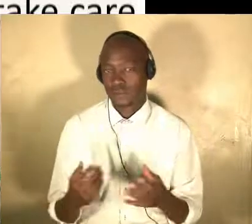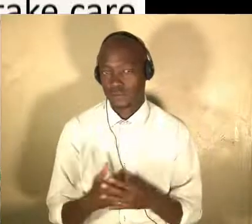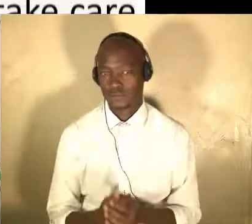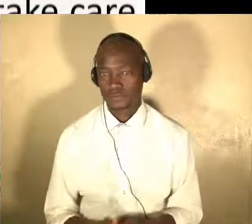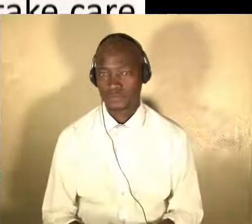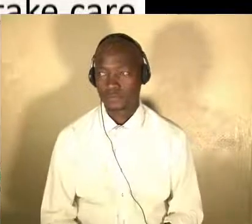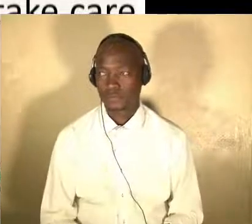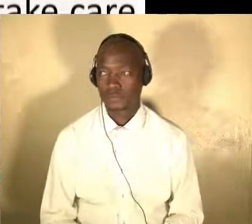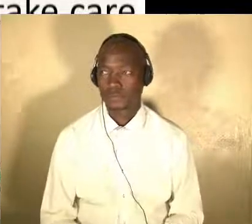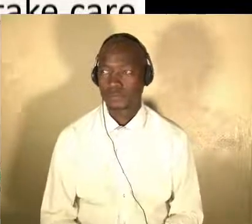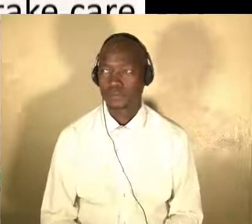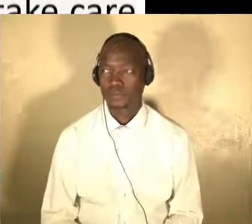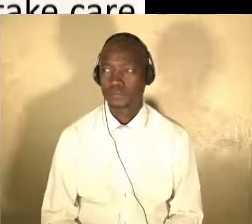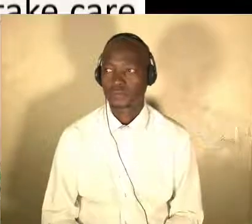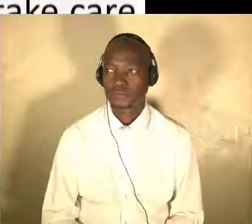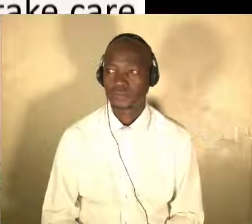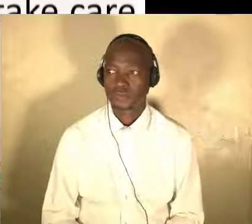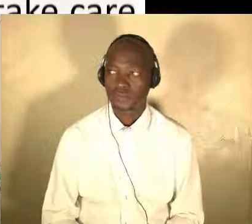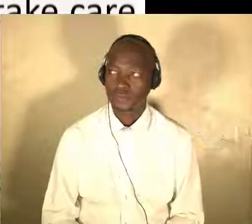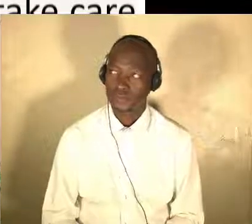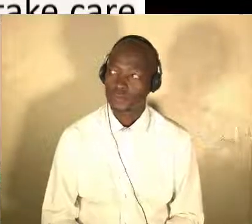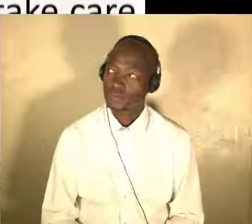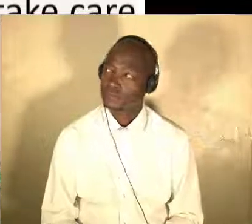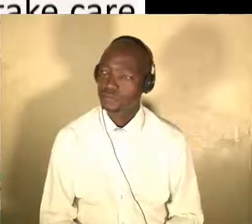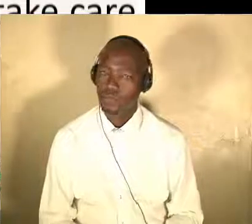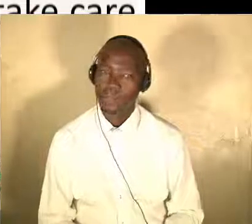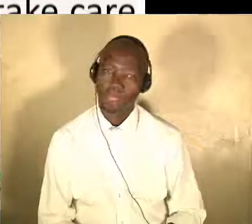their clients.